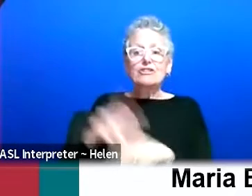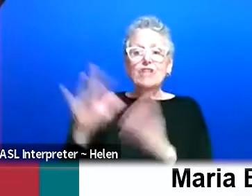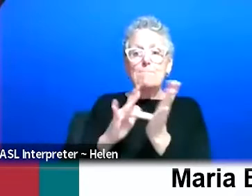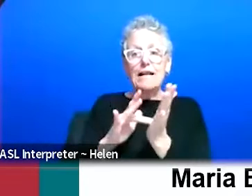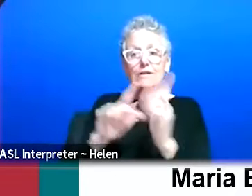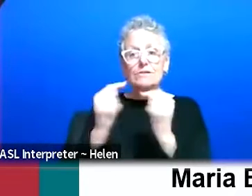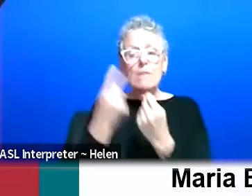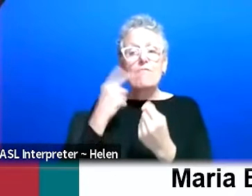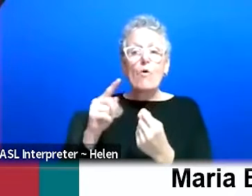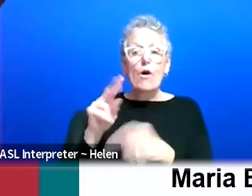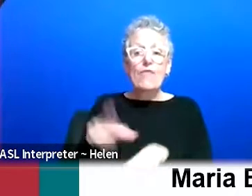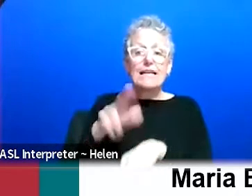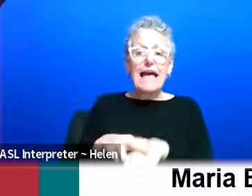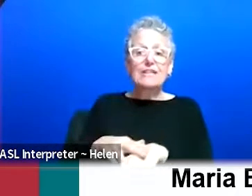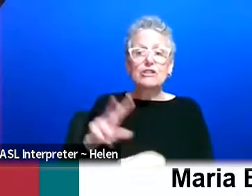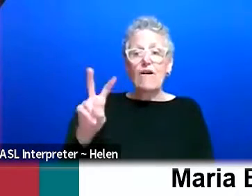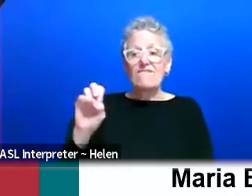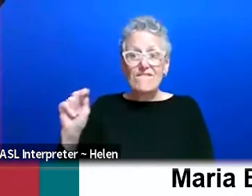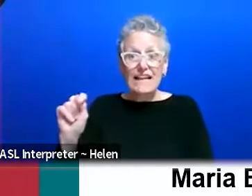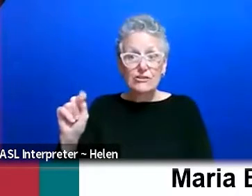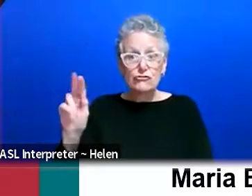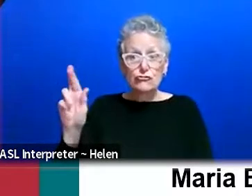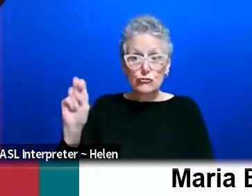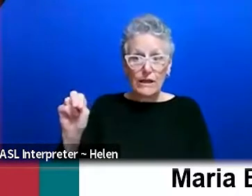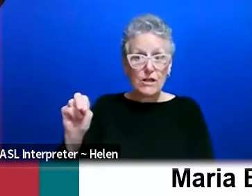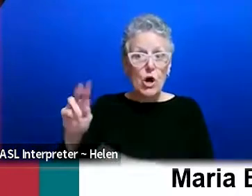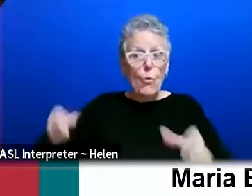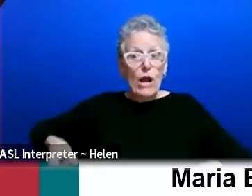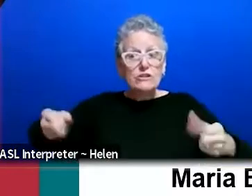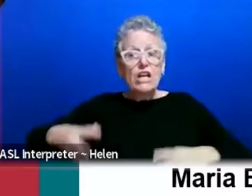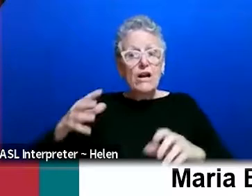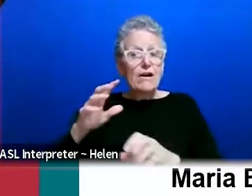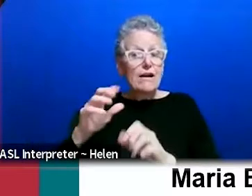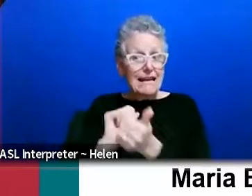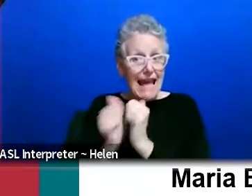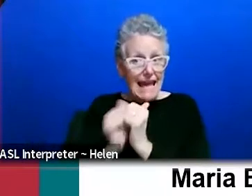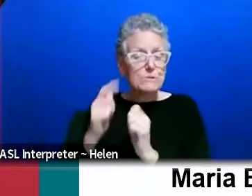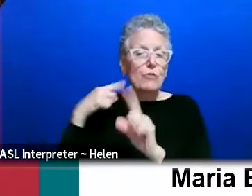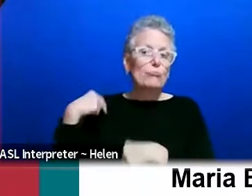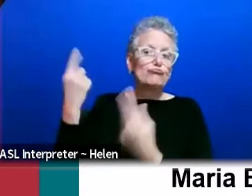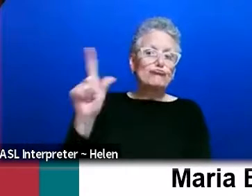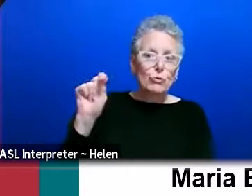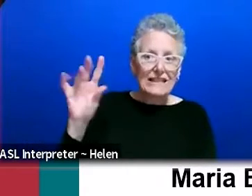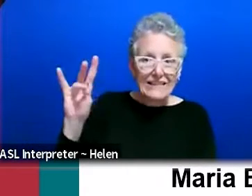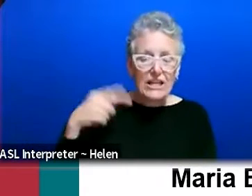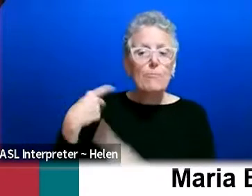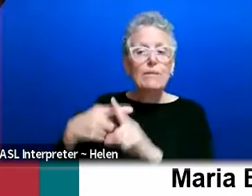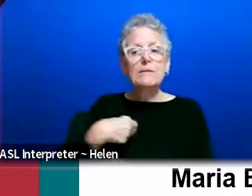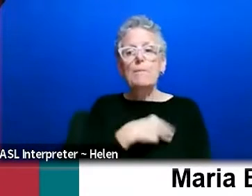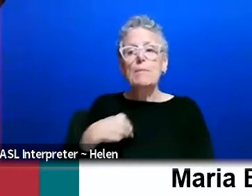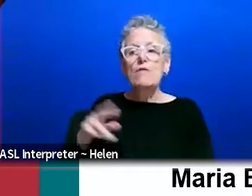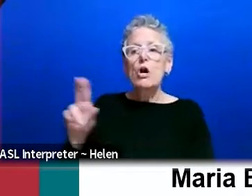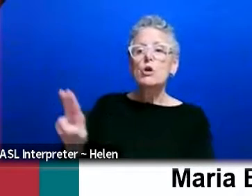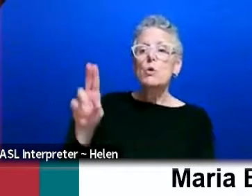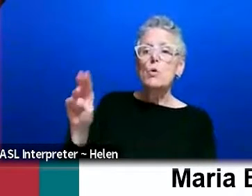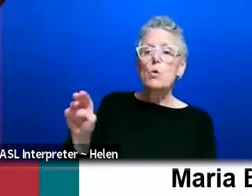National Veteran Wheelchair Games since 2017. And I also am one of the members of UMAIS, where I